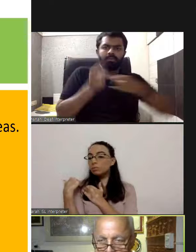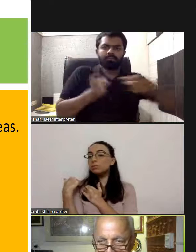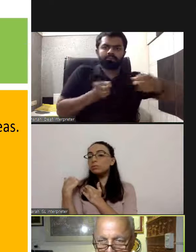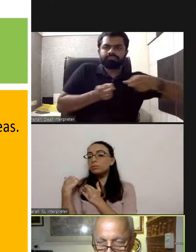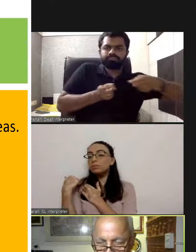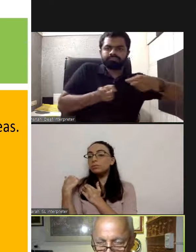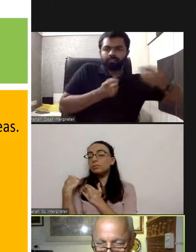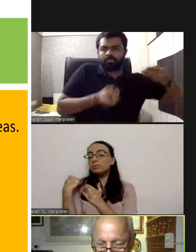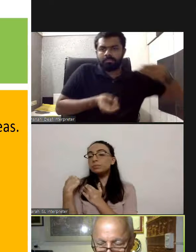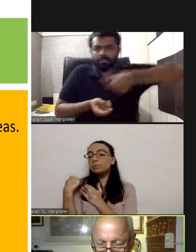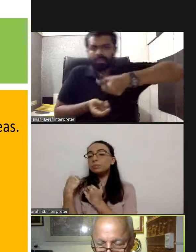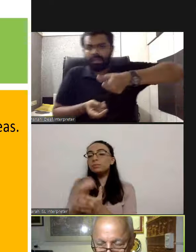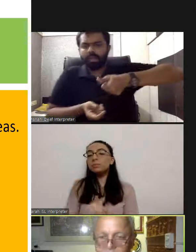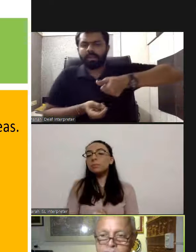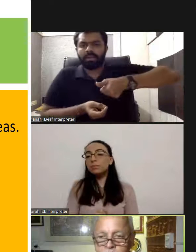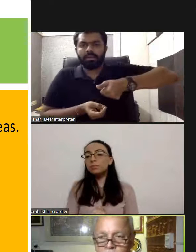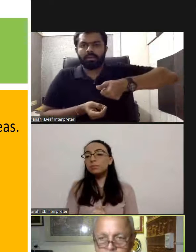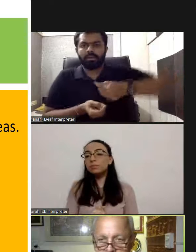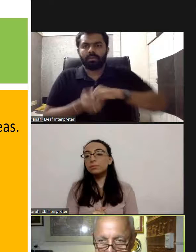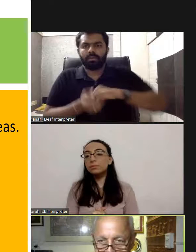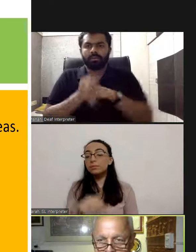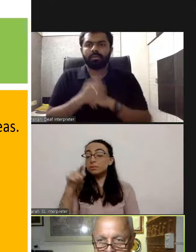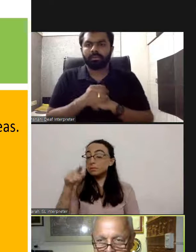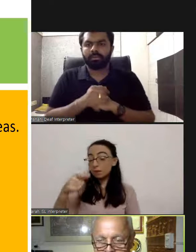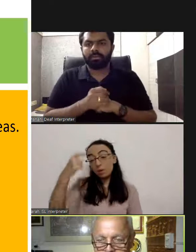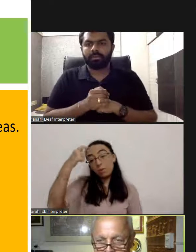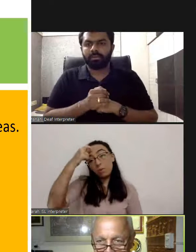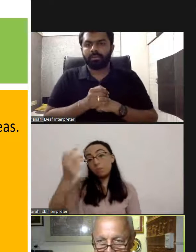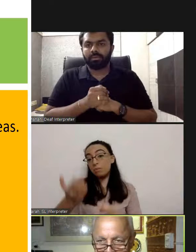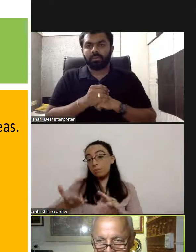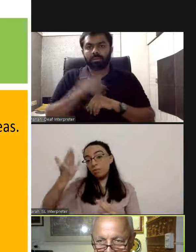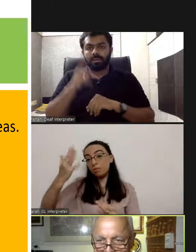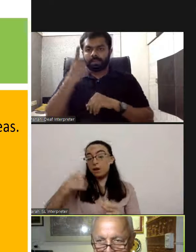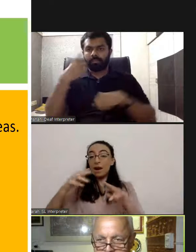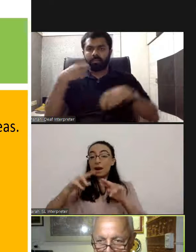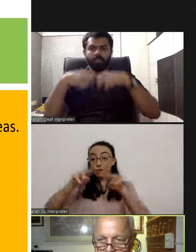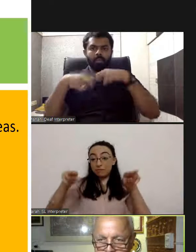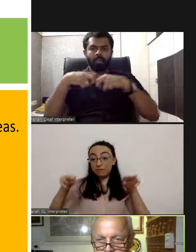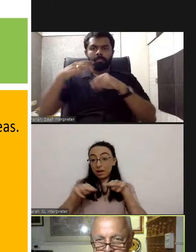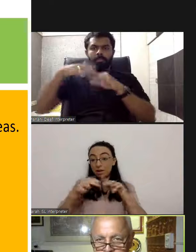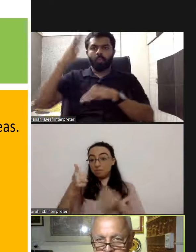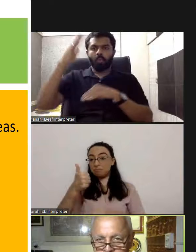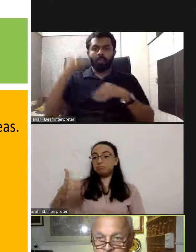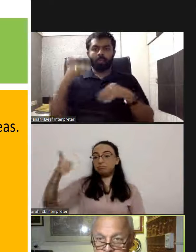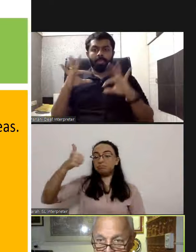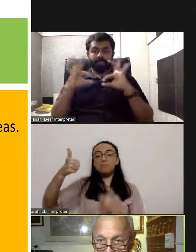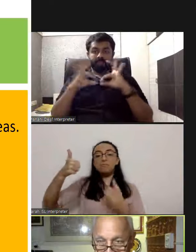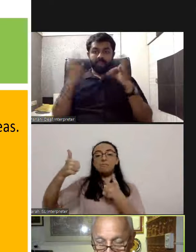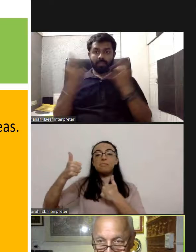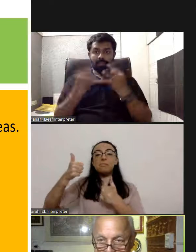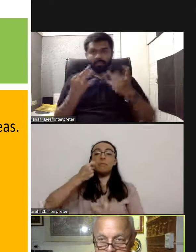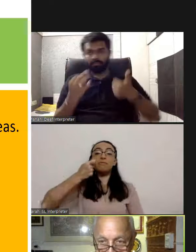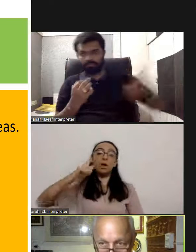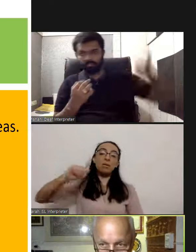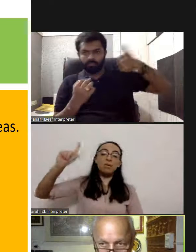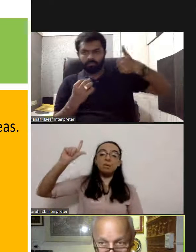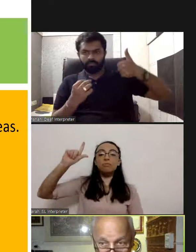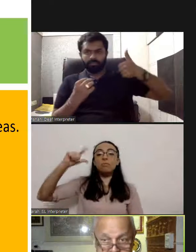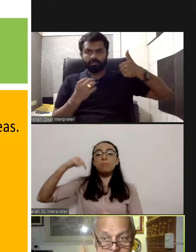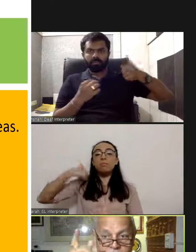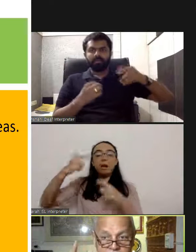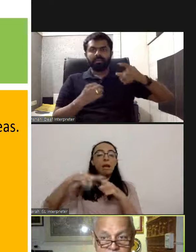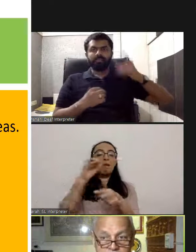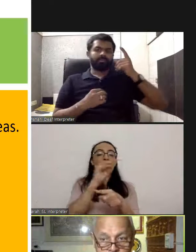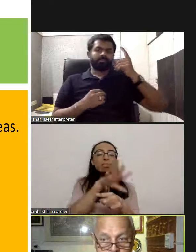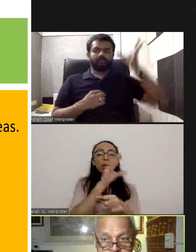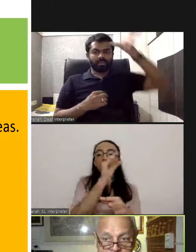There is a high probability of there being food insecurity and poverty within